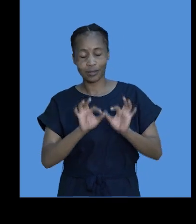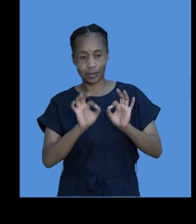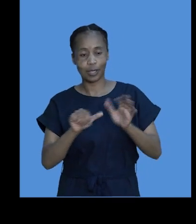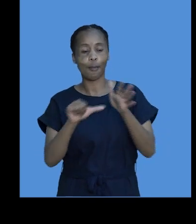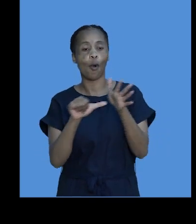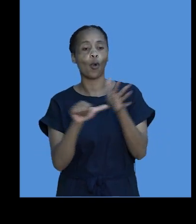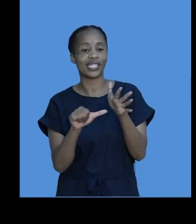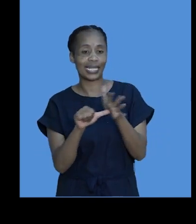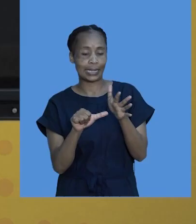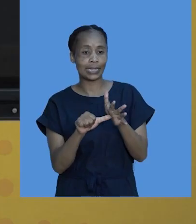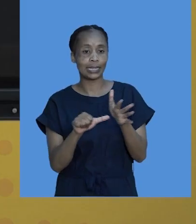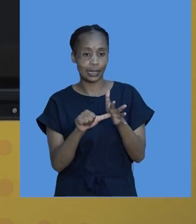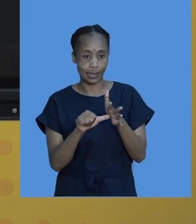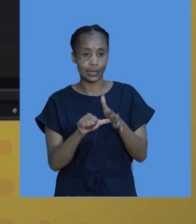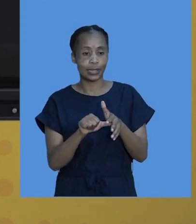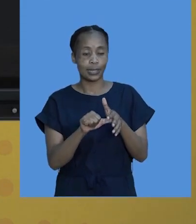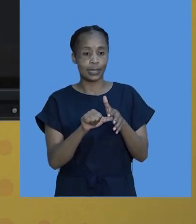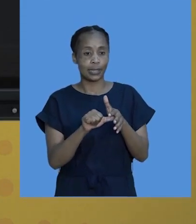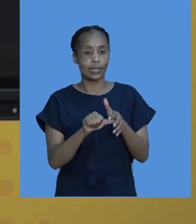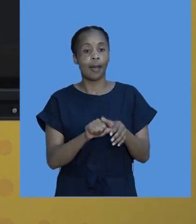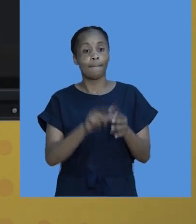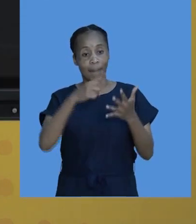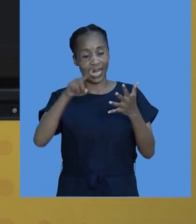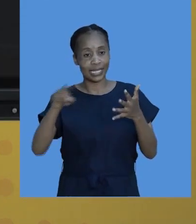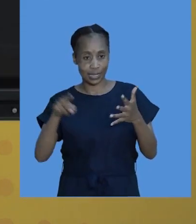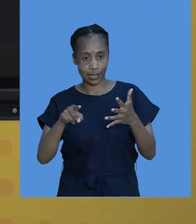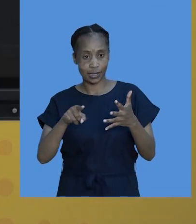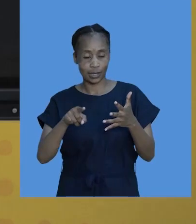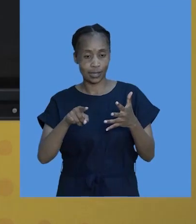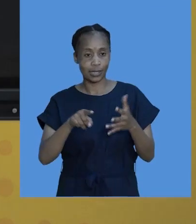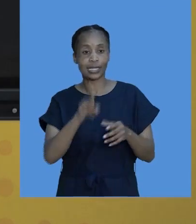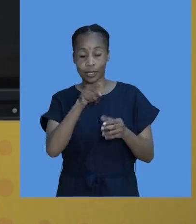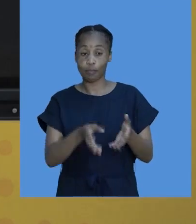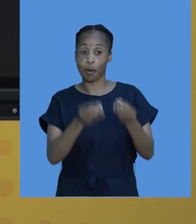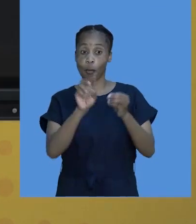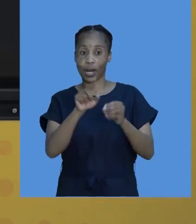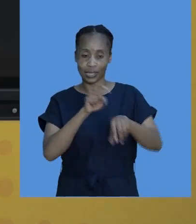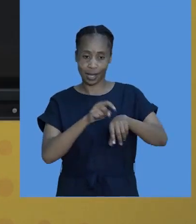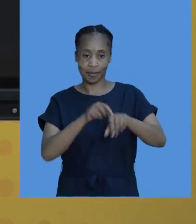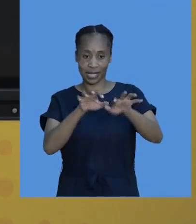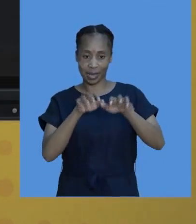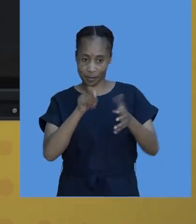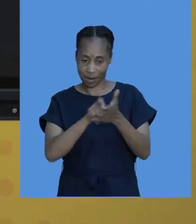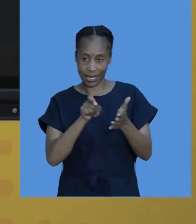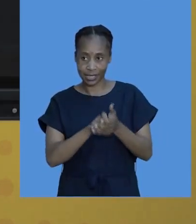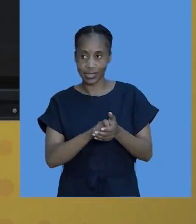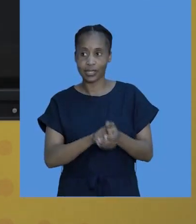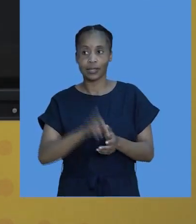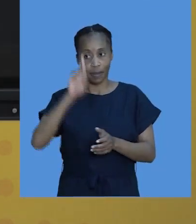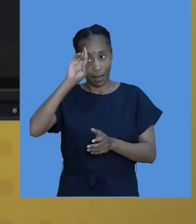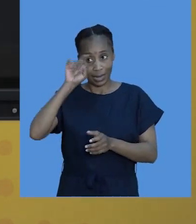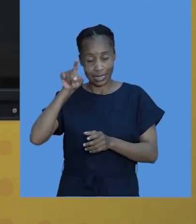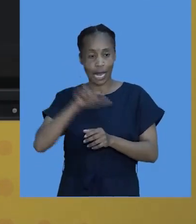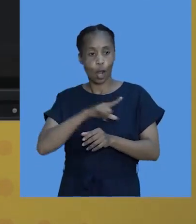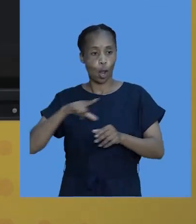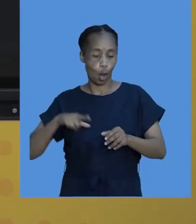are defining marks in the exam, right? These are what defines what you are going to get in the exam because they are longer and